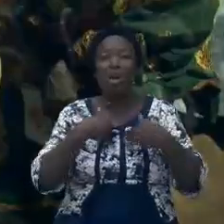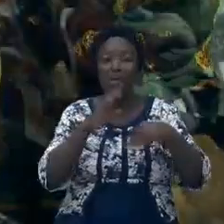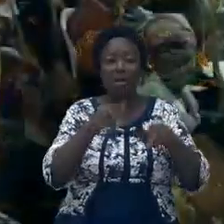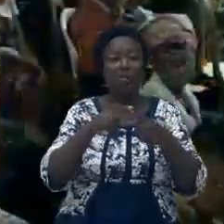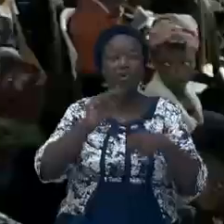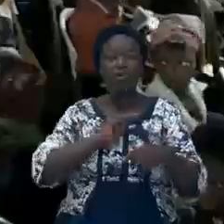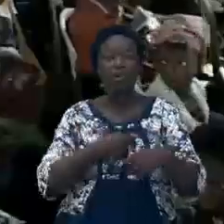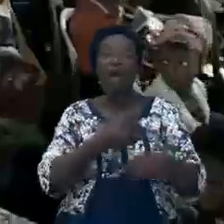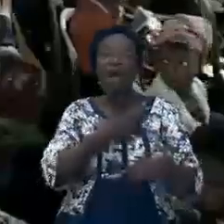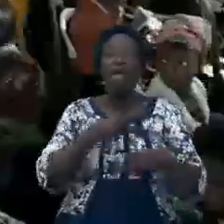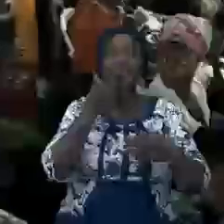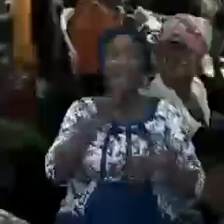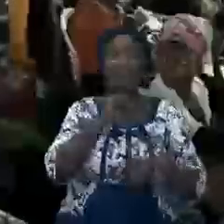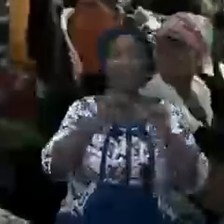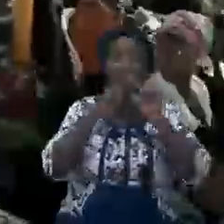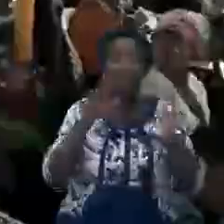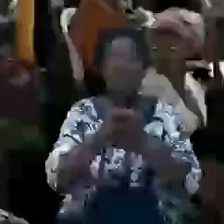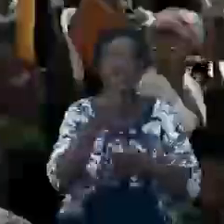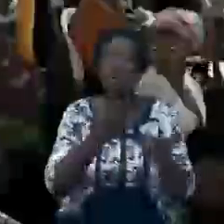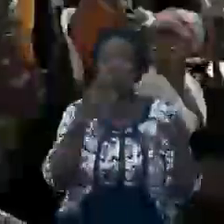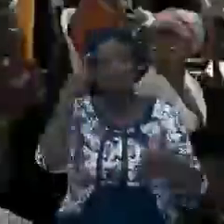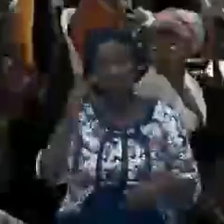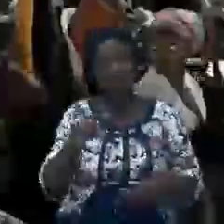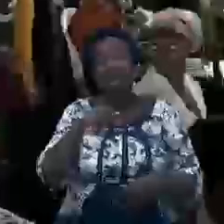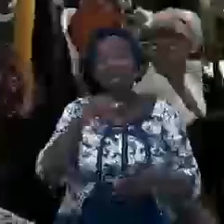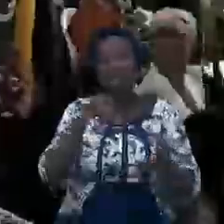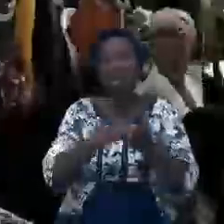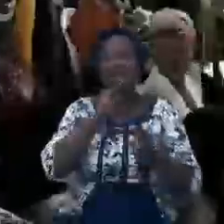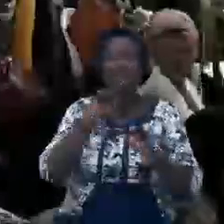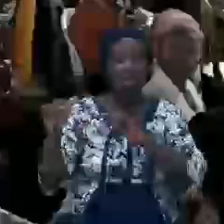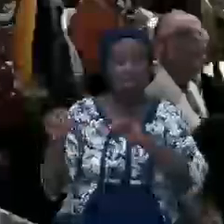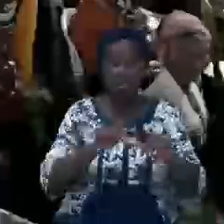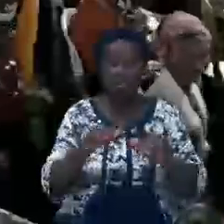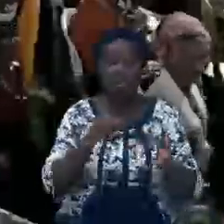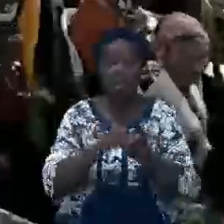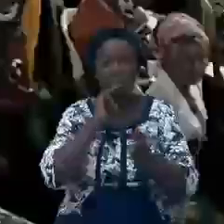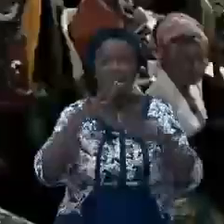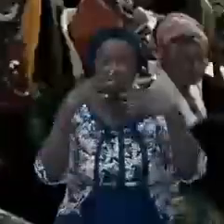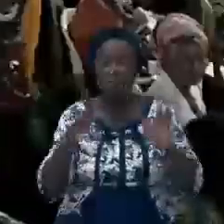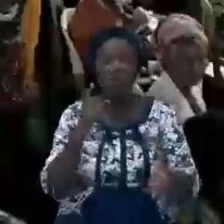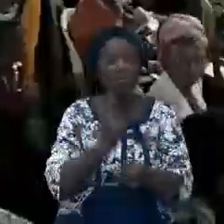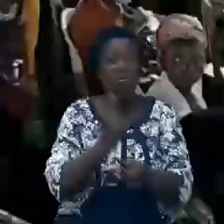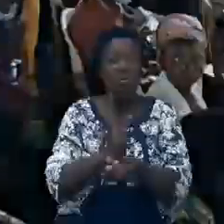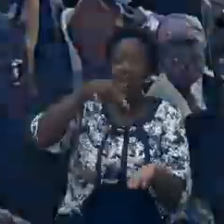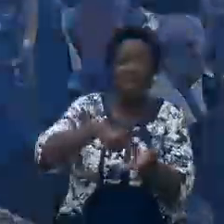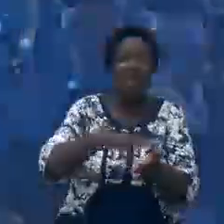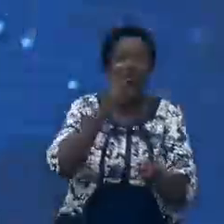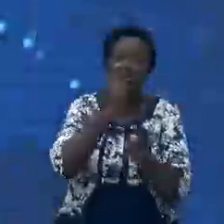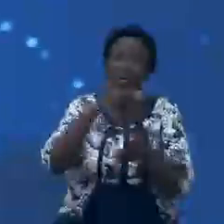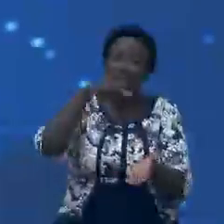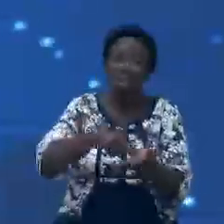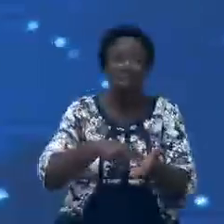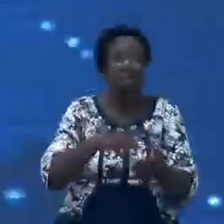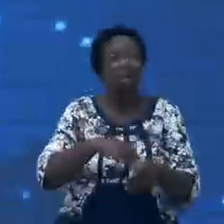been accomplished. There is nothing that you are waiting for. It is done. It